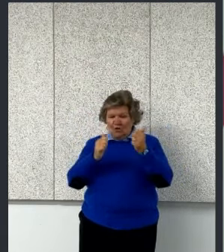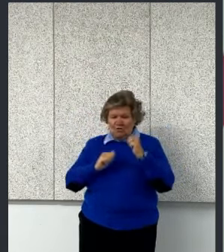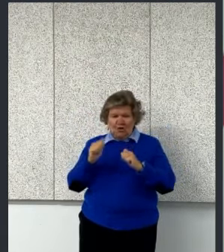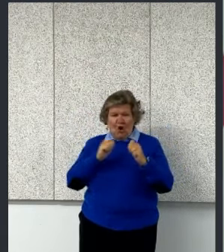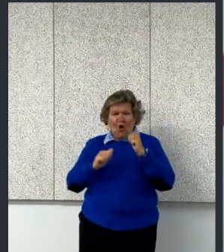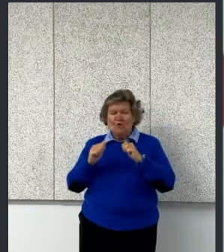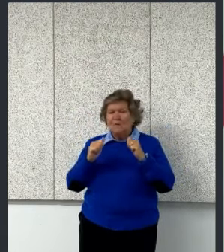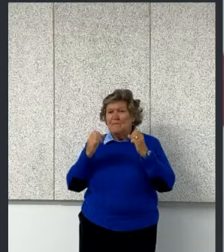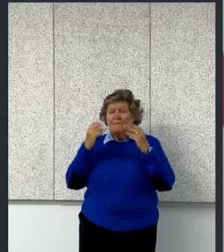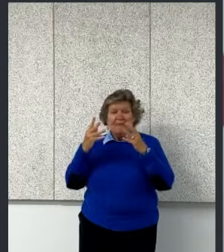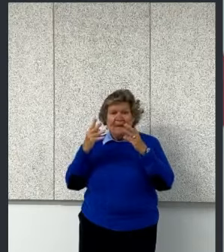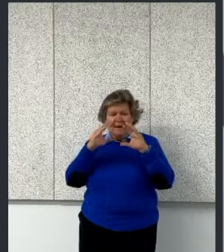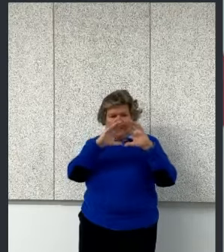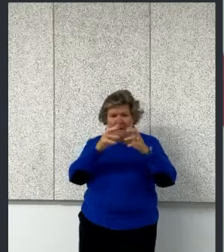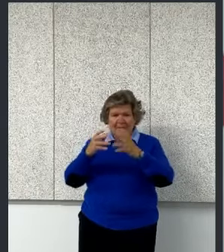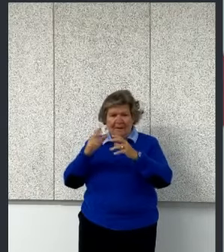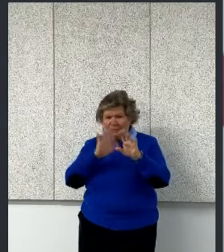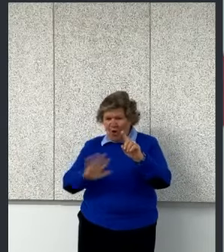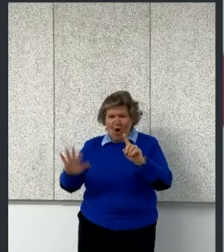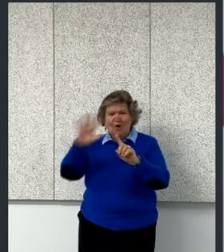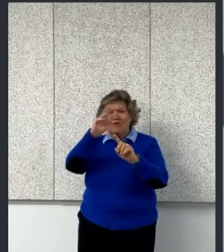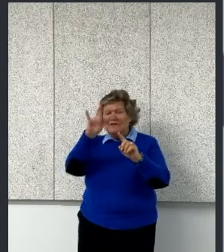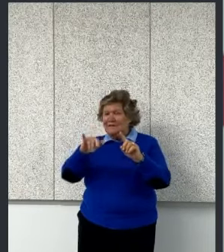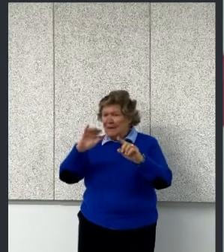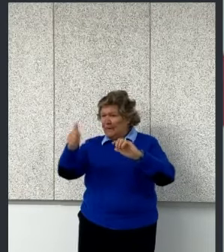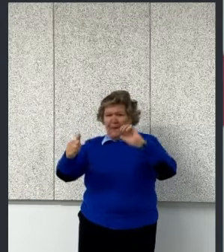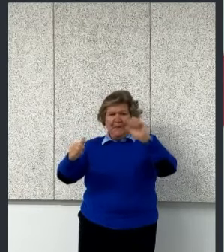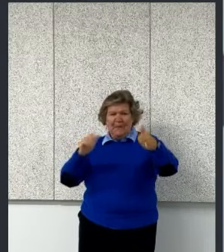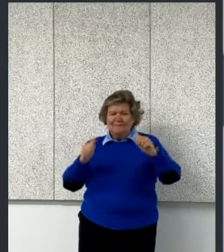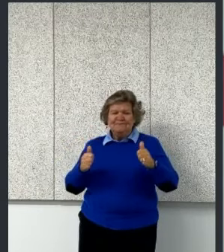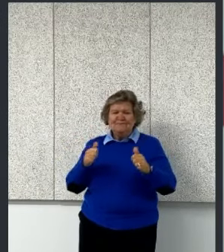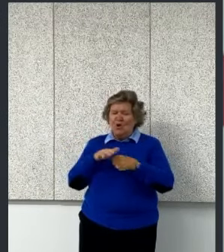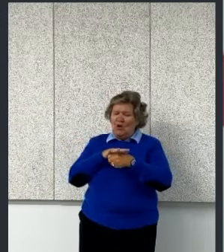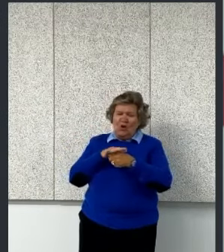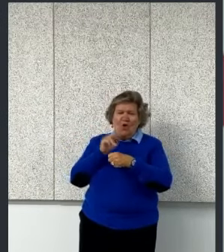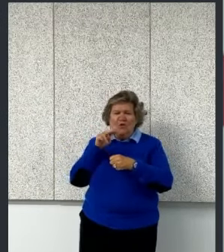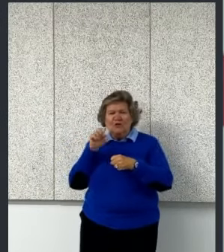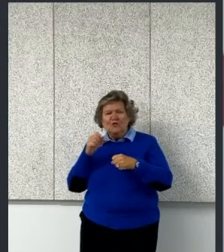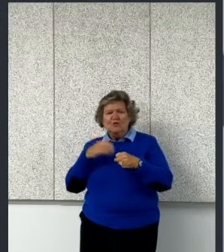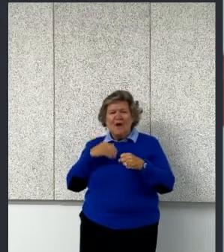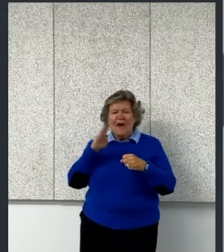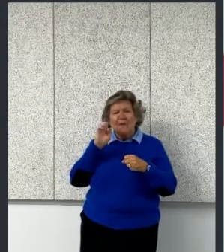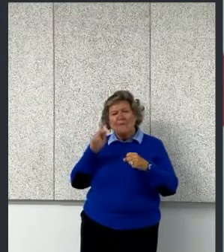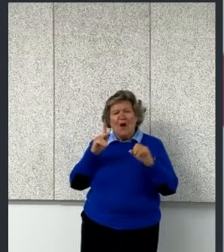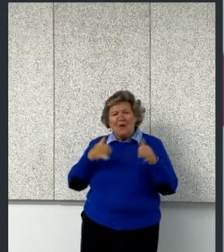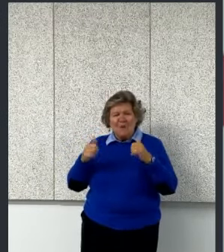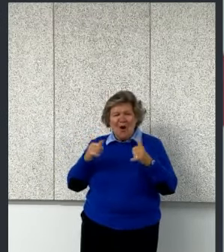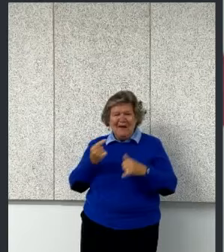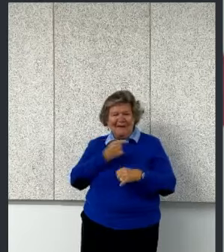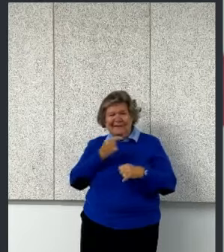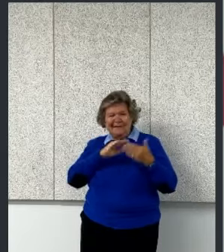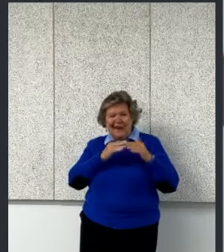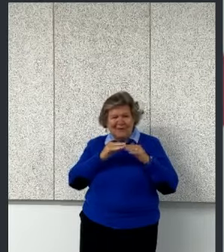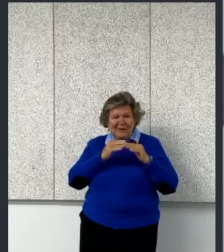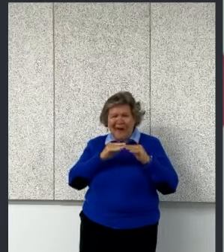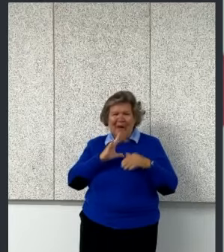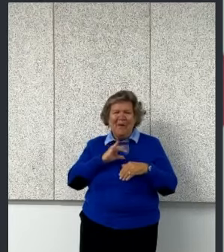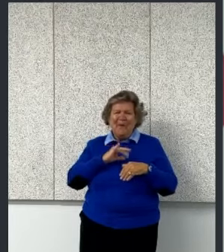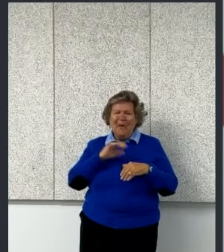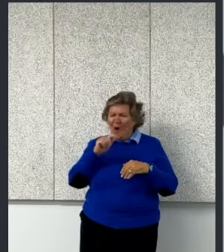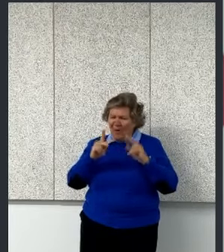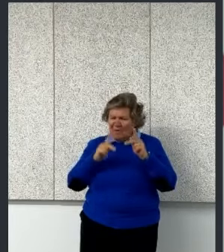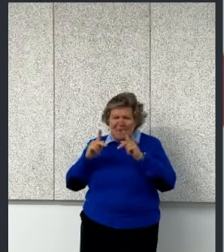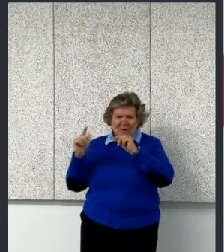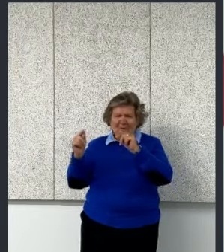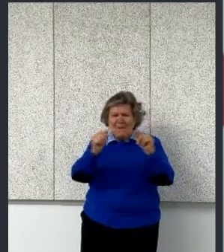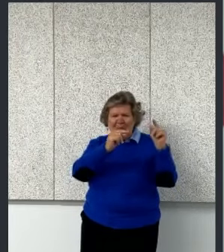amount of publicity for all the companies around the entire city. It was all over the local news. They had a block party downtown. It was all people, you know, in town were talking